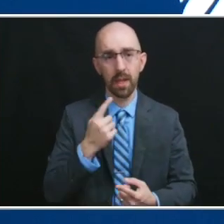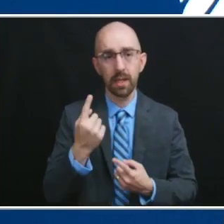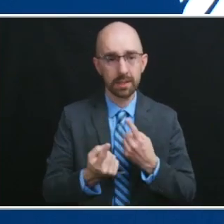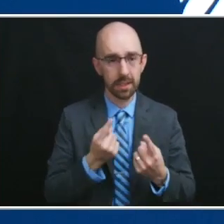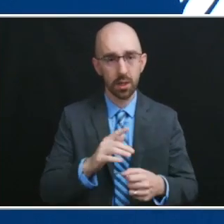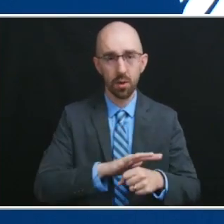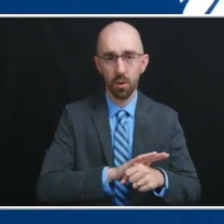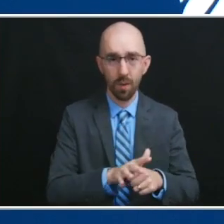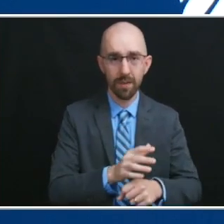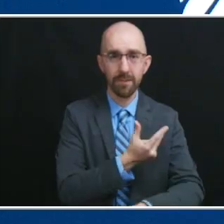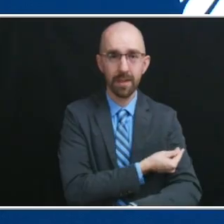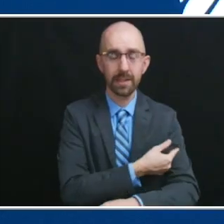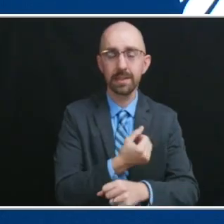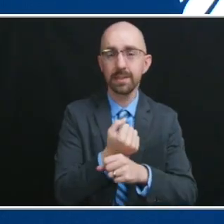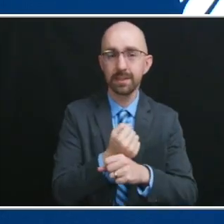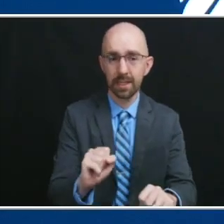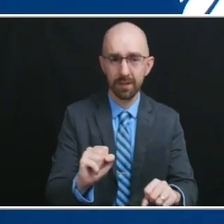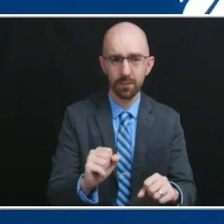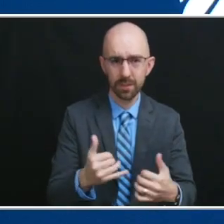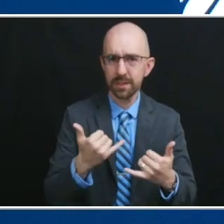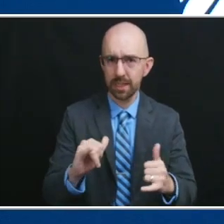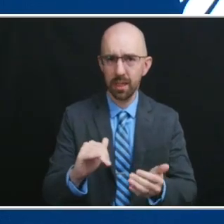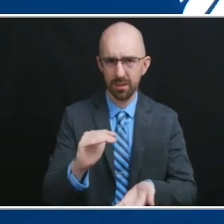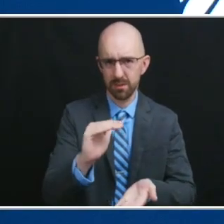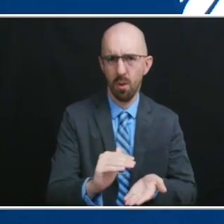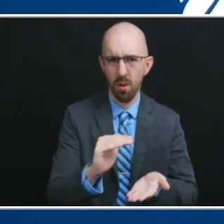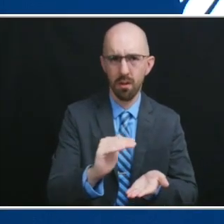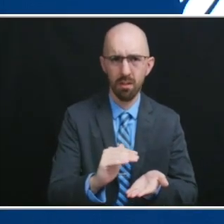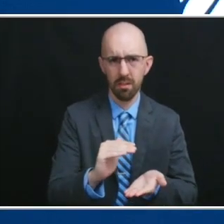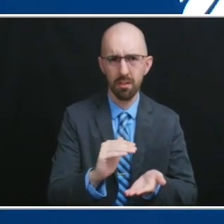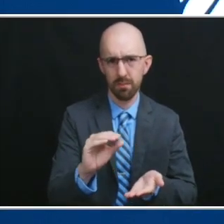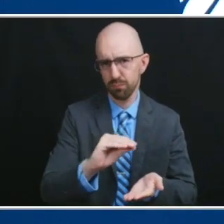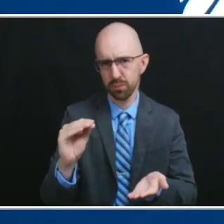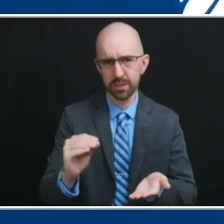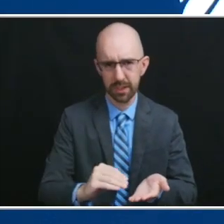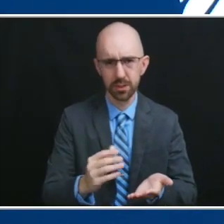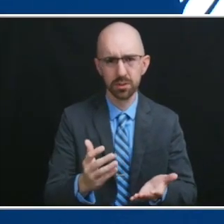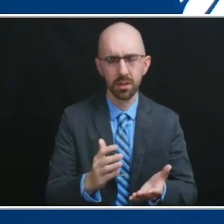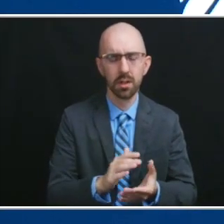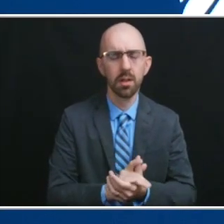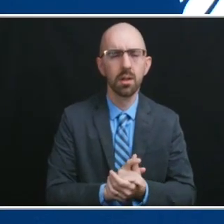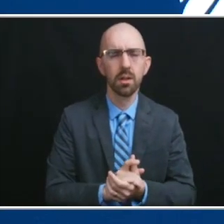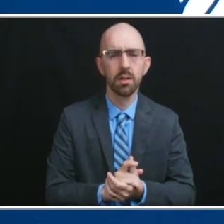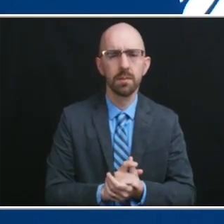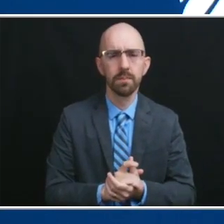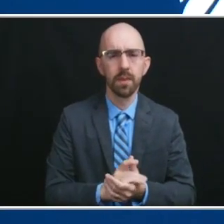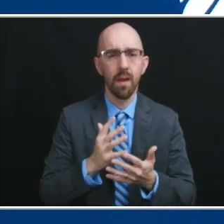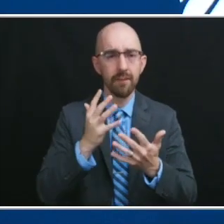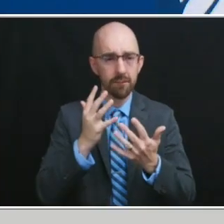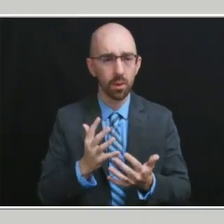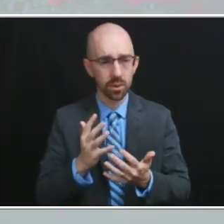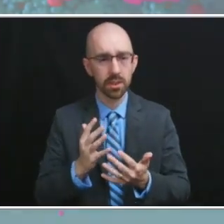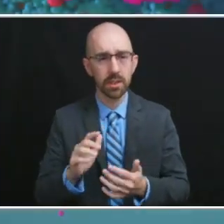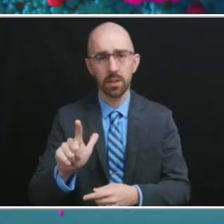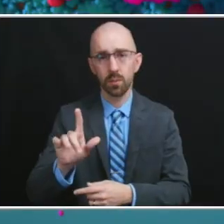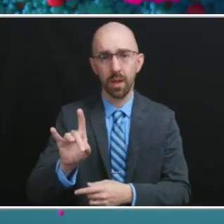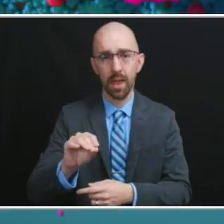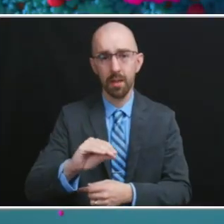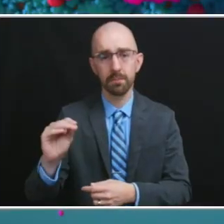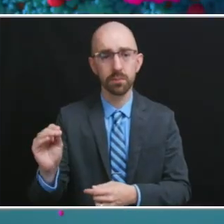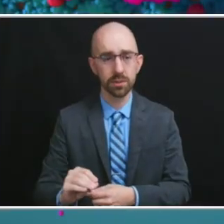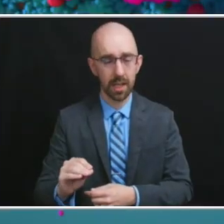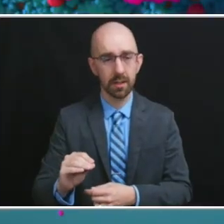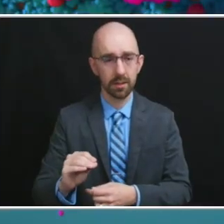vaccine safe, which is still a very small percentage, unfortunately, 28% of expectant